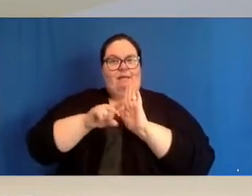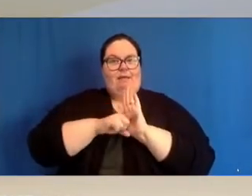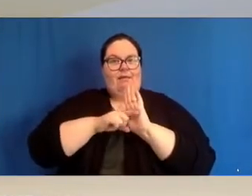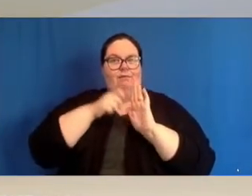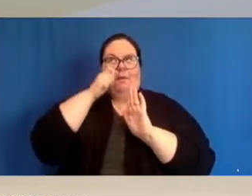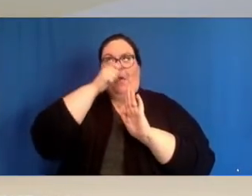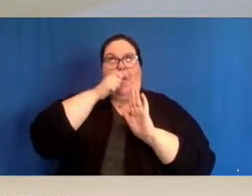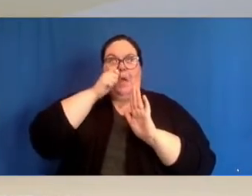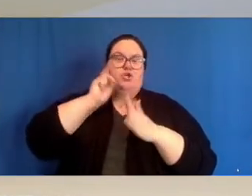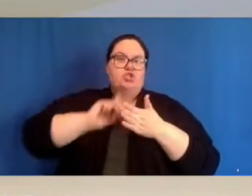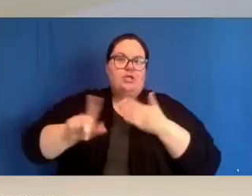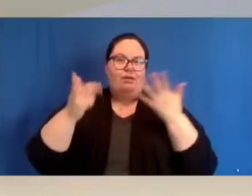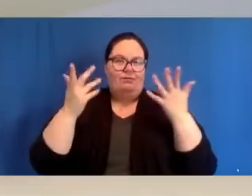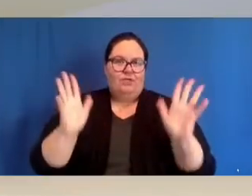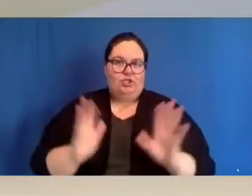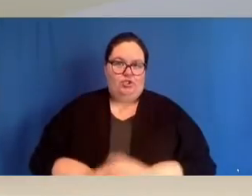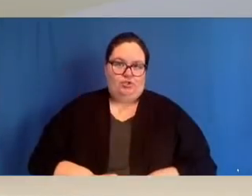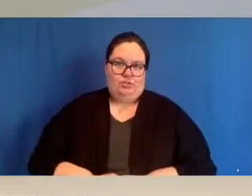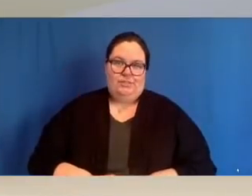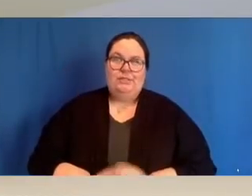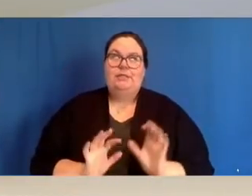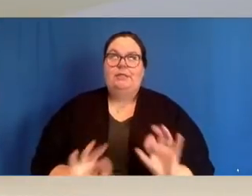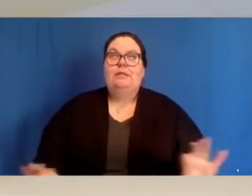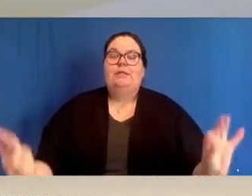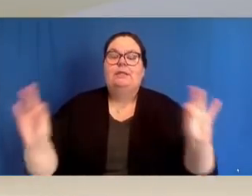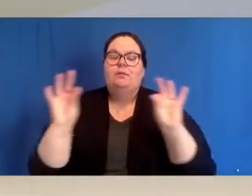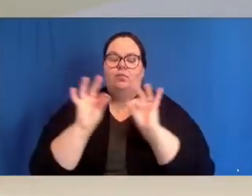is really going to be important.